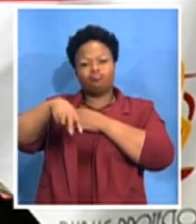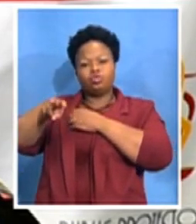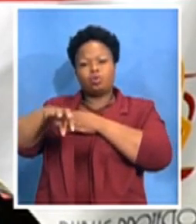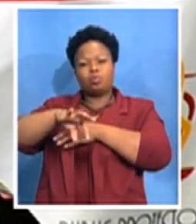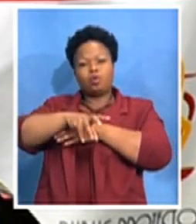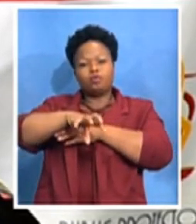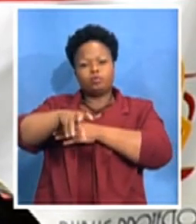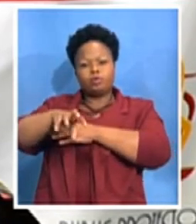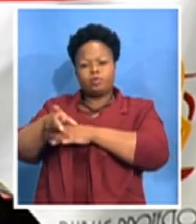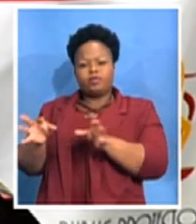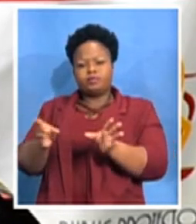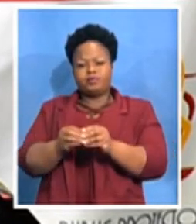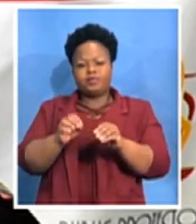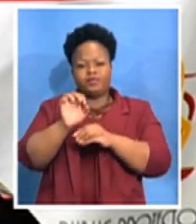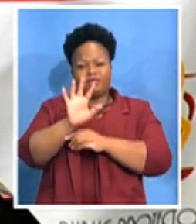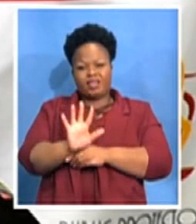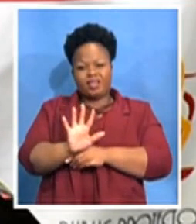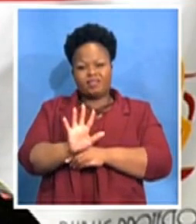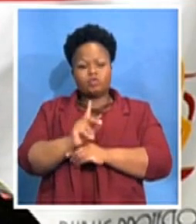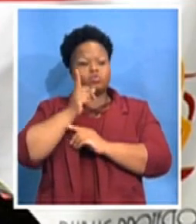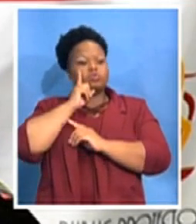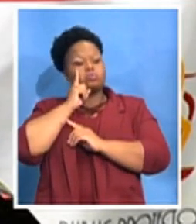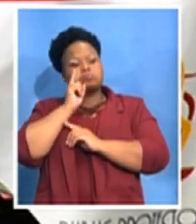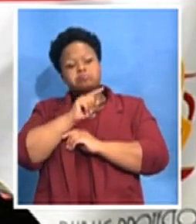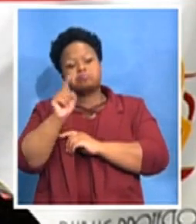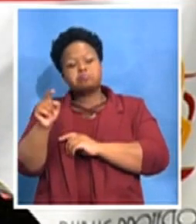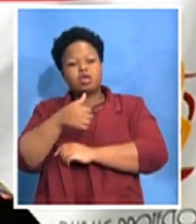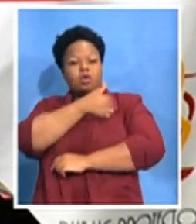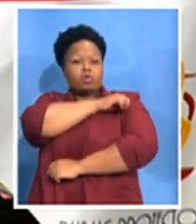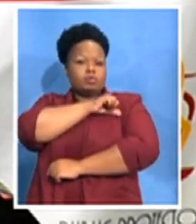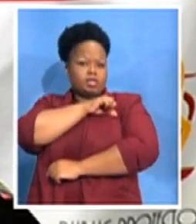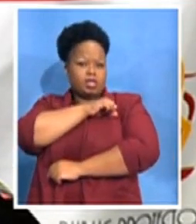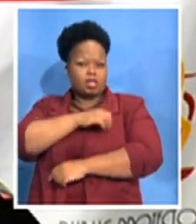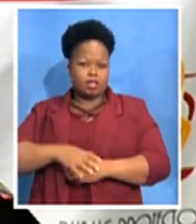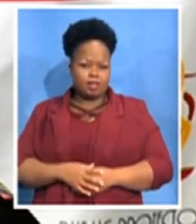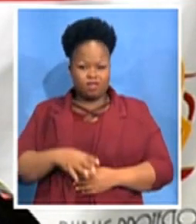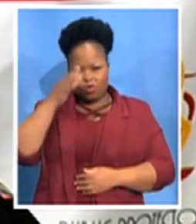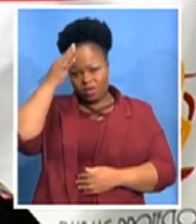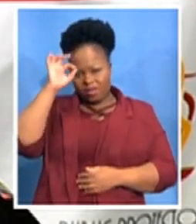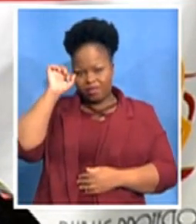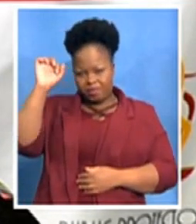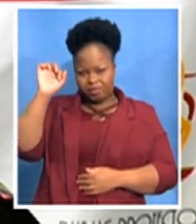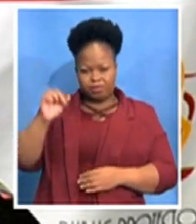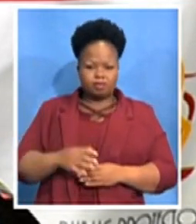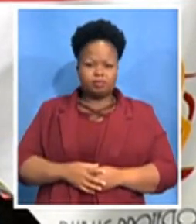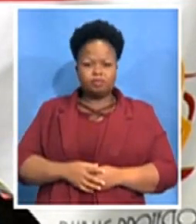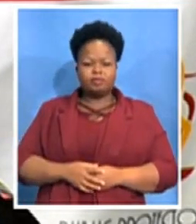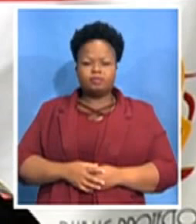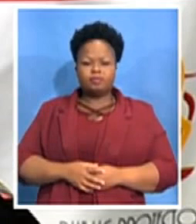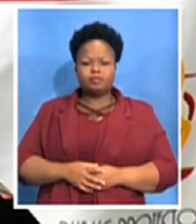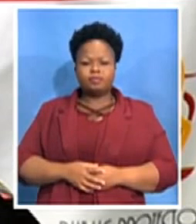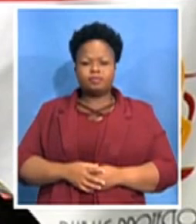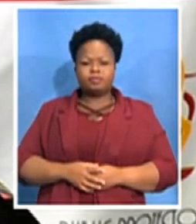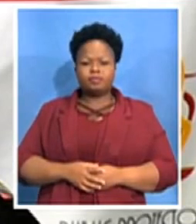public hospitals where we assessed those facilities' state of readiness